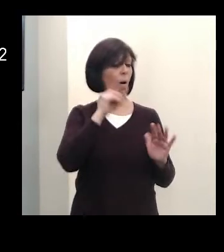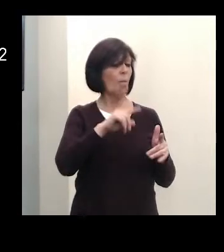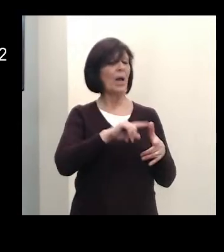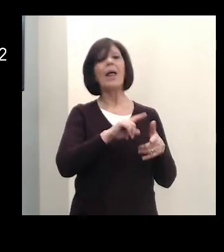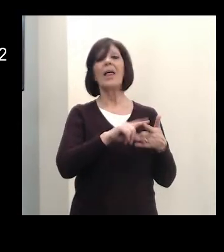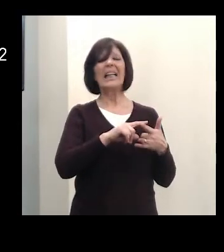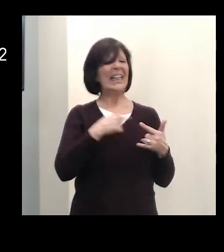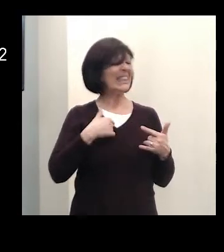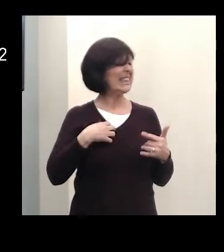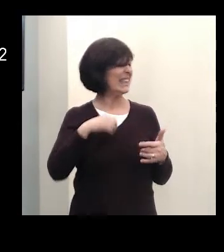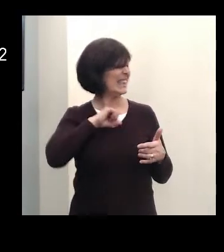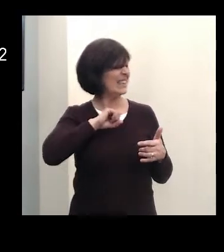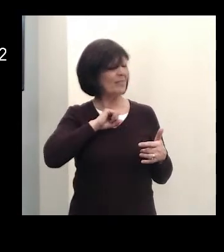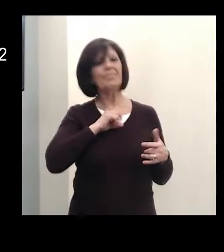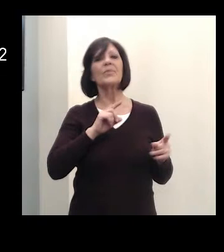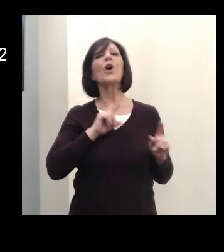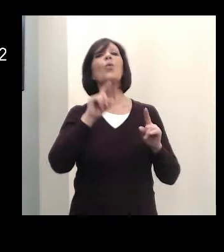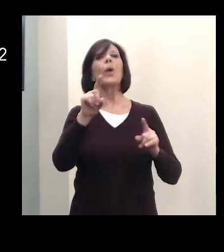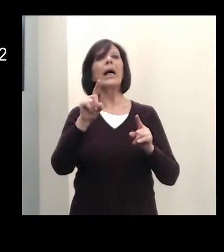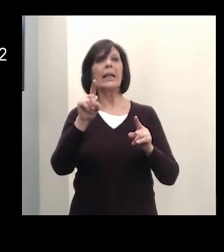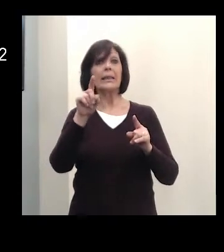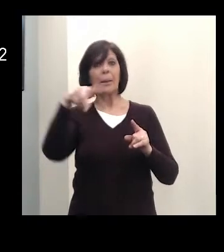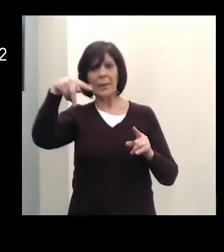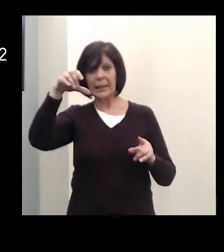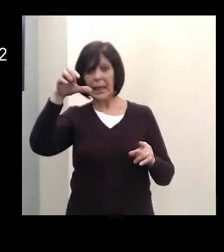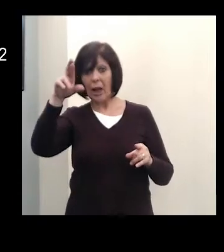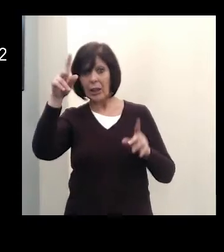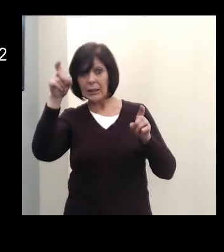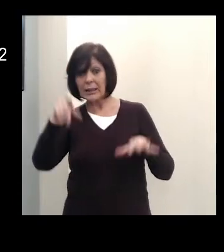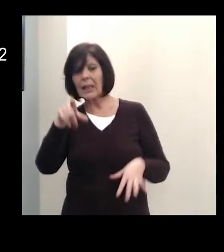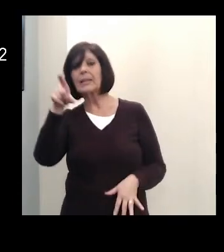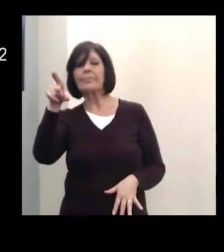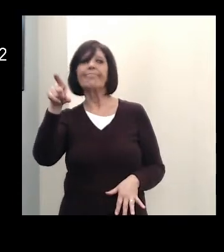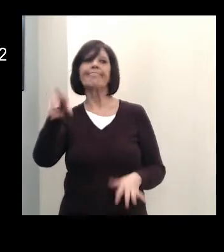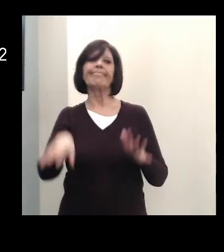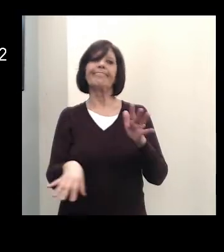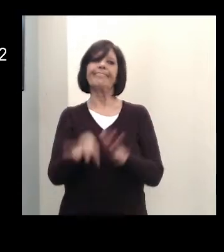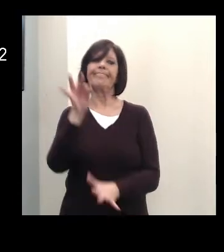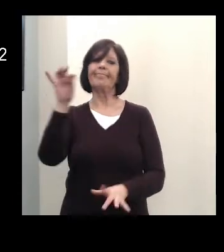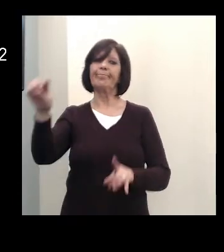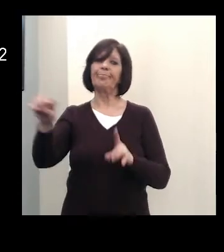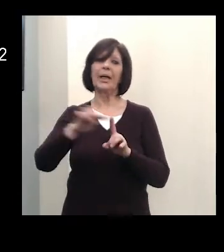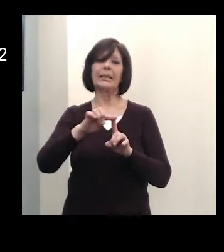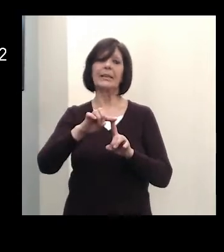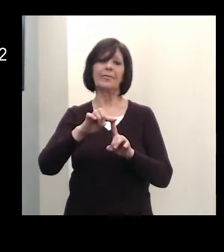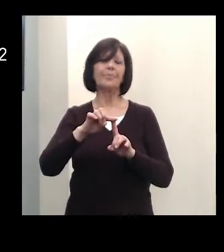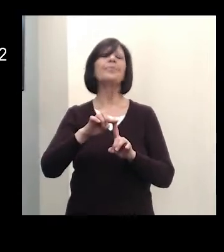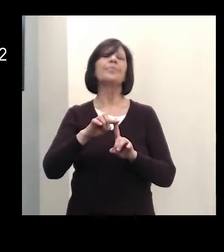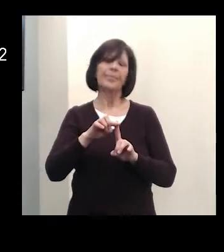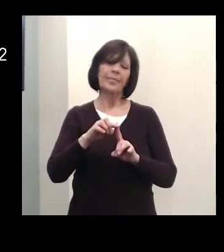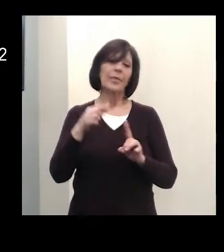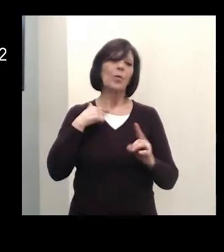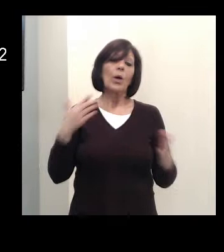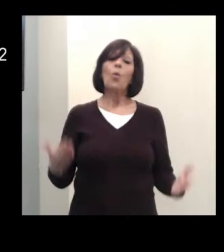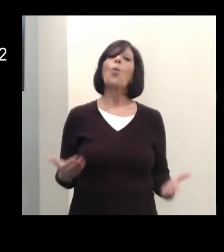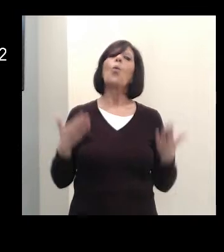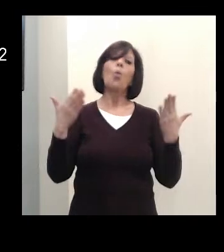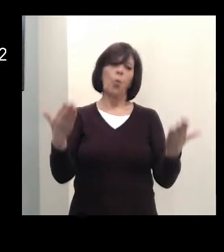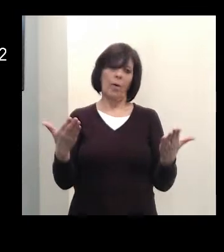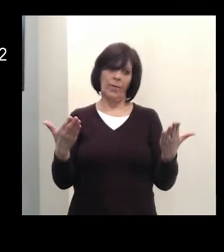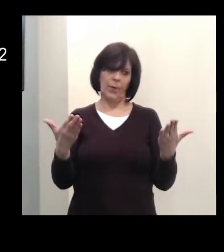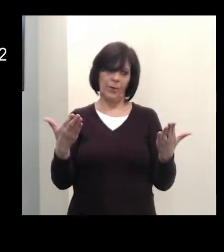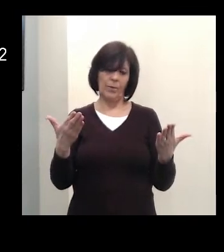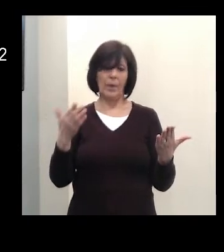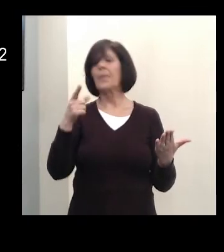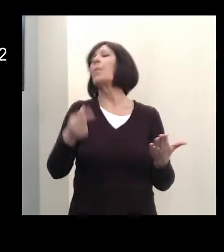so I just wanted to check it out. I got a PCR test or an ID Now test, and that was positive. Erie County Health Department offers the